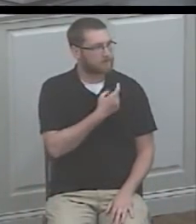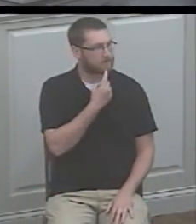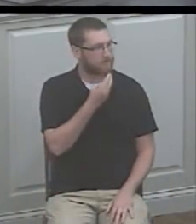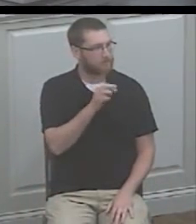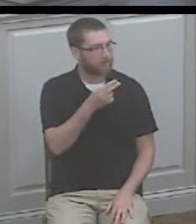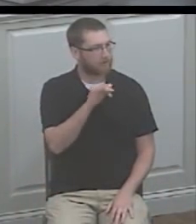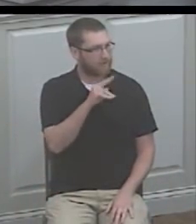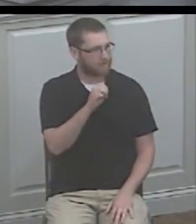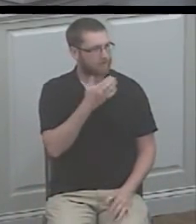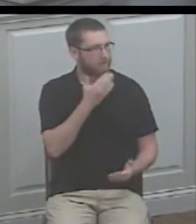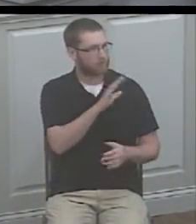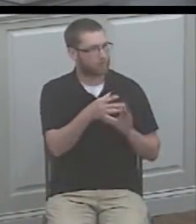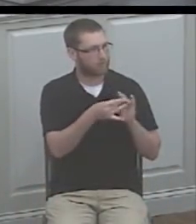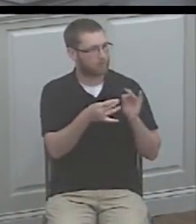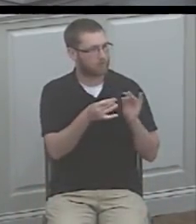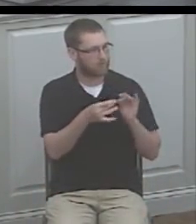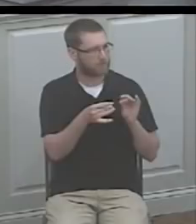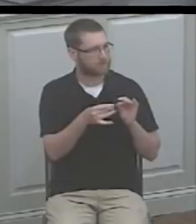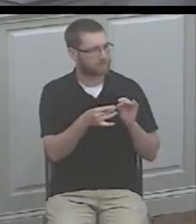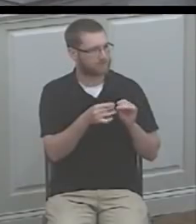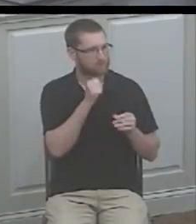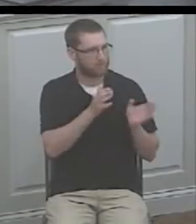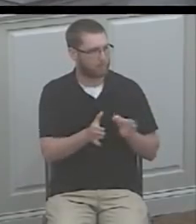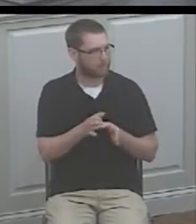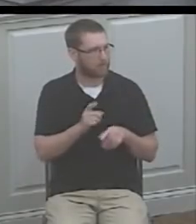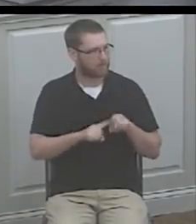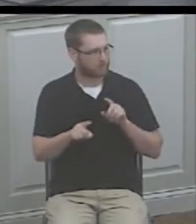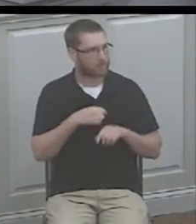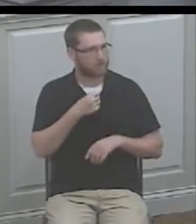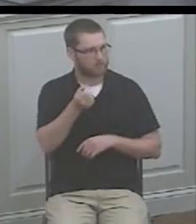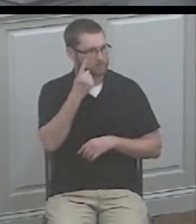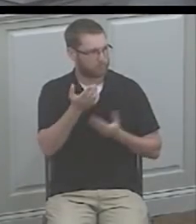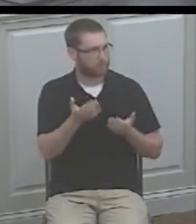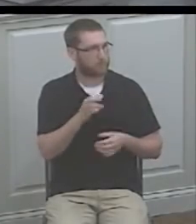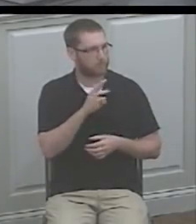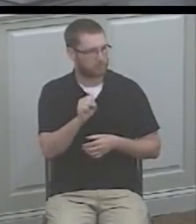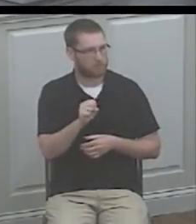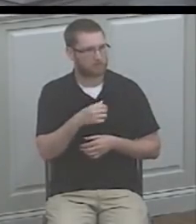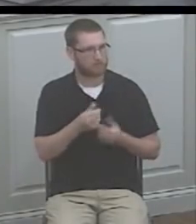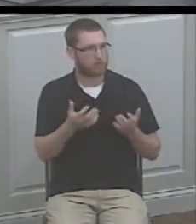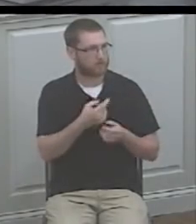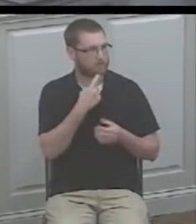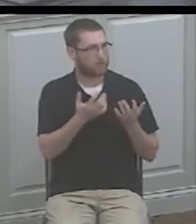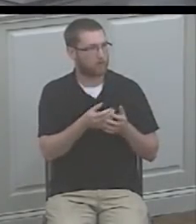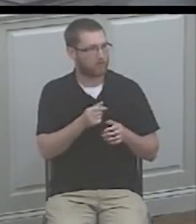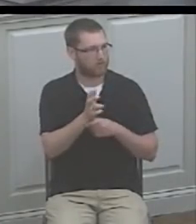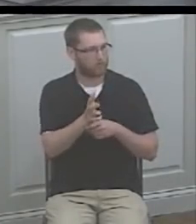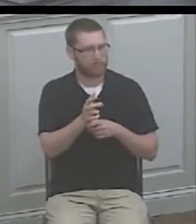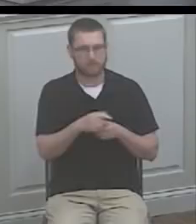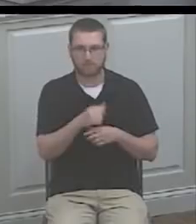thanks for your comments. You said it wasn't prepared, but it was, and I appreciate that. Said a whole lot in 3 minutes. I'm not supposed to respond to that,